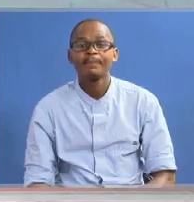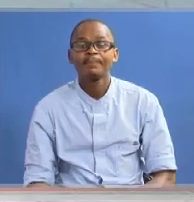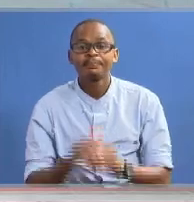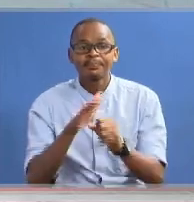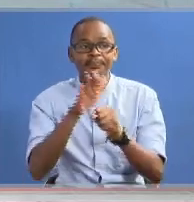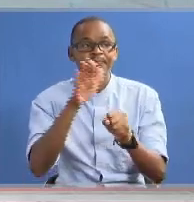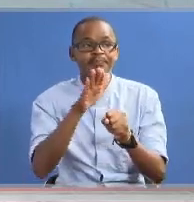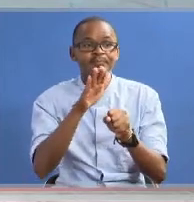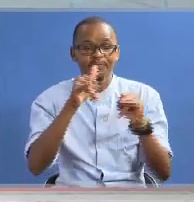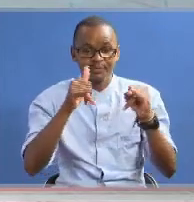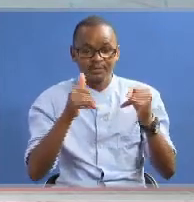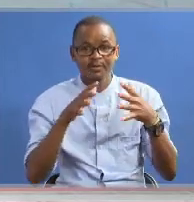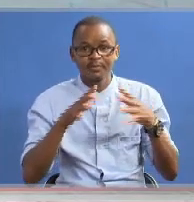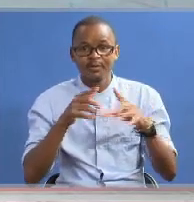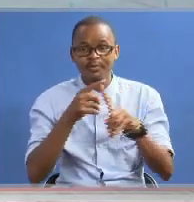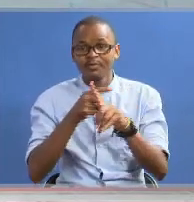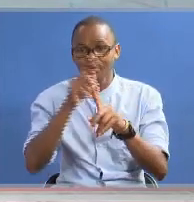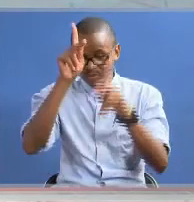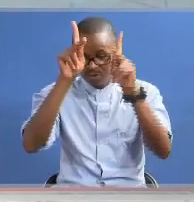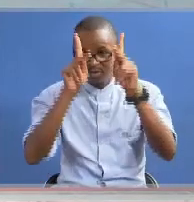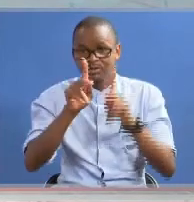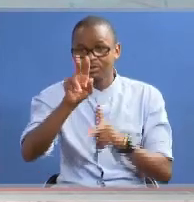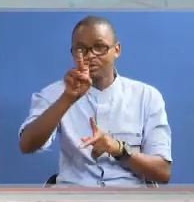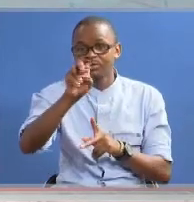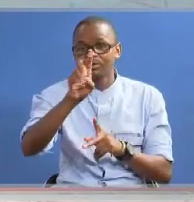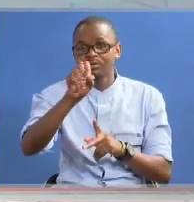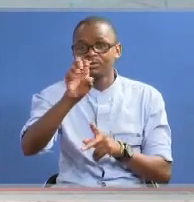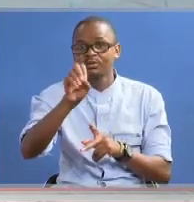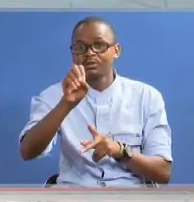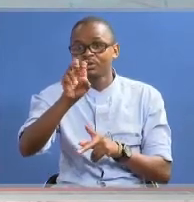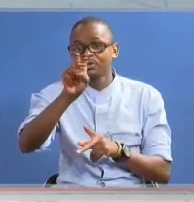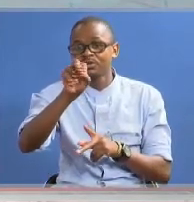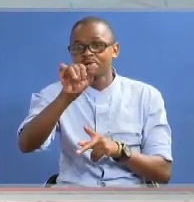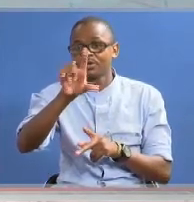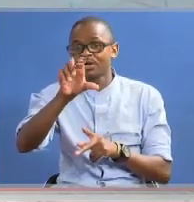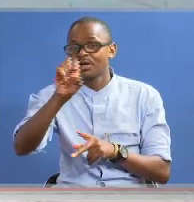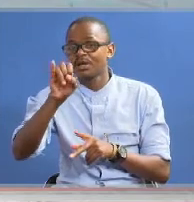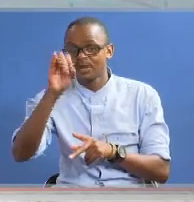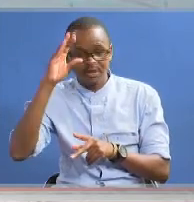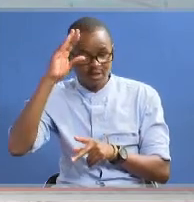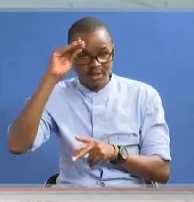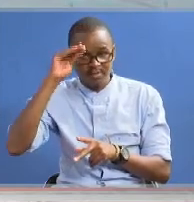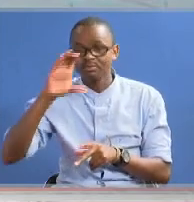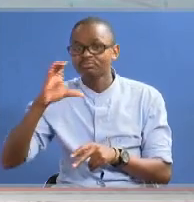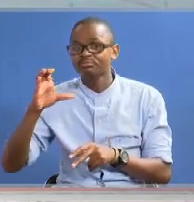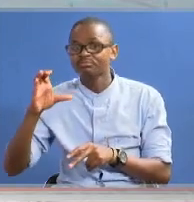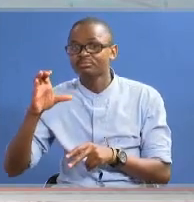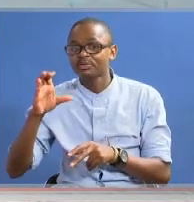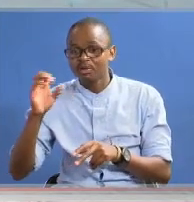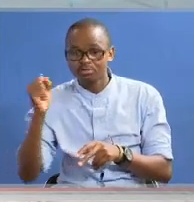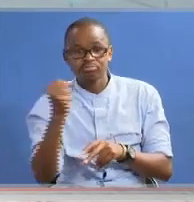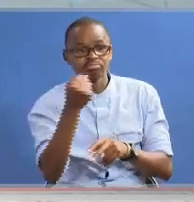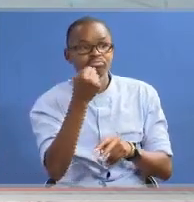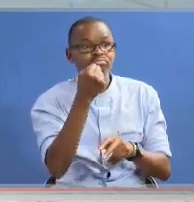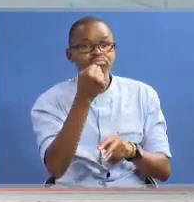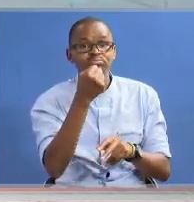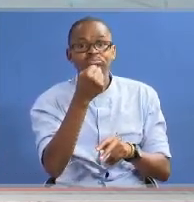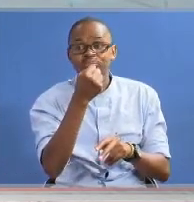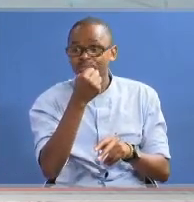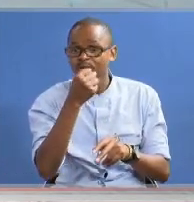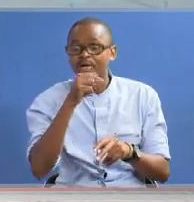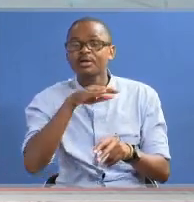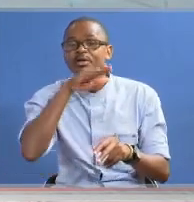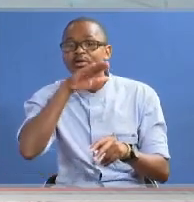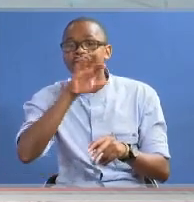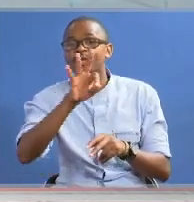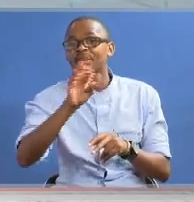More foul news. Residents of Kisumu Ndogo area in Nyali constituency in Mombasa County woke up to a sudden demise